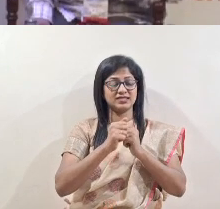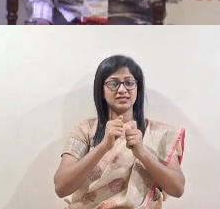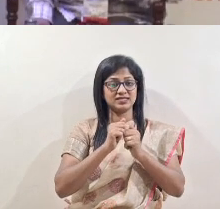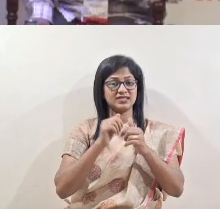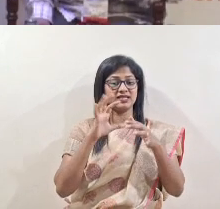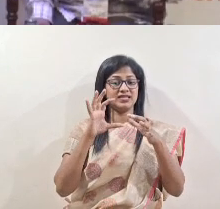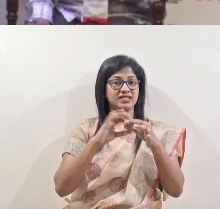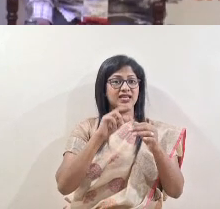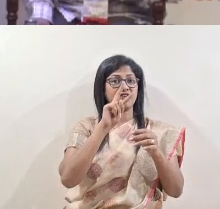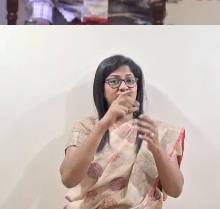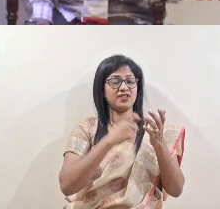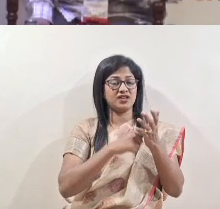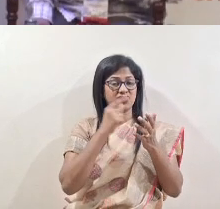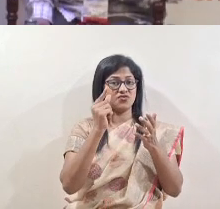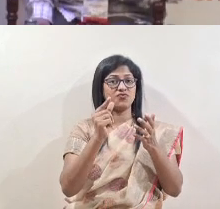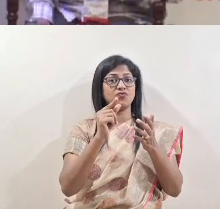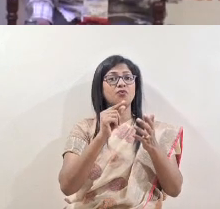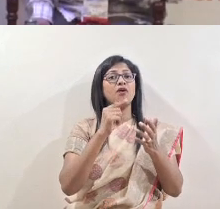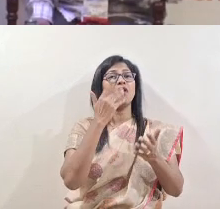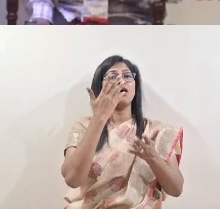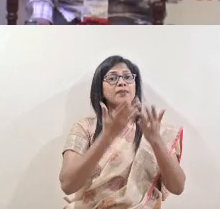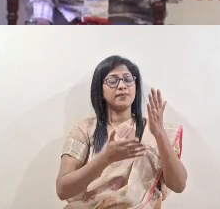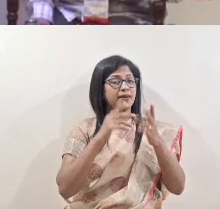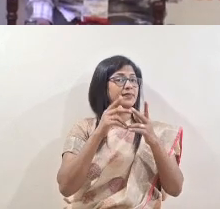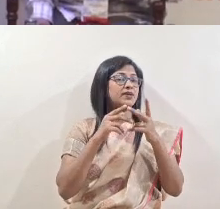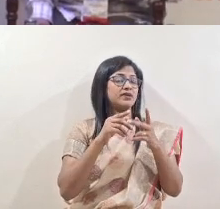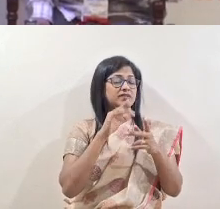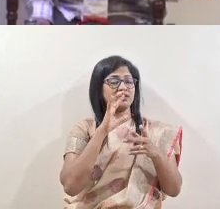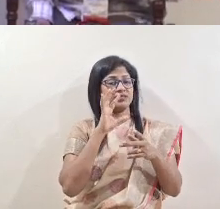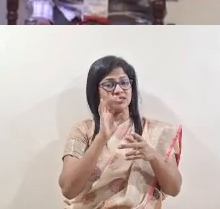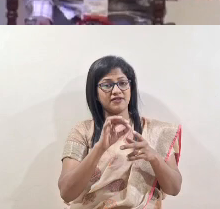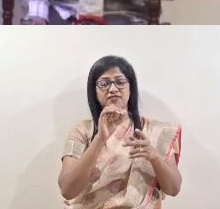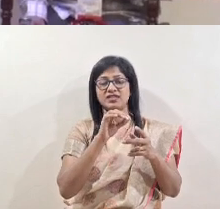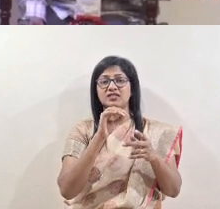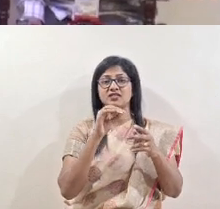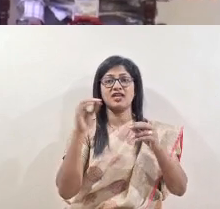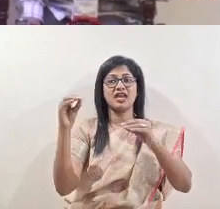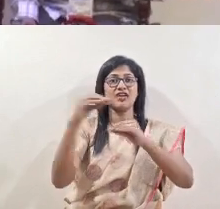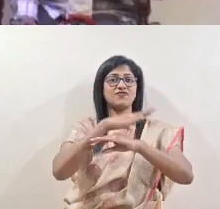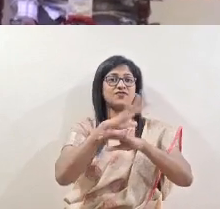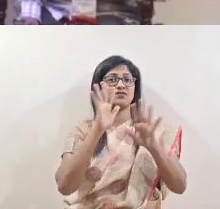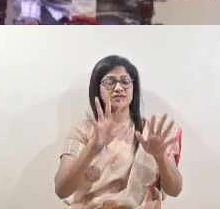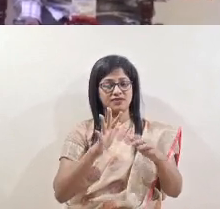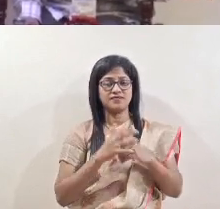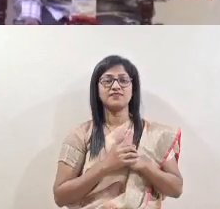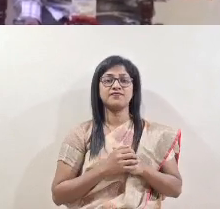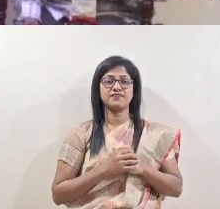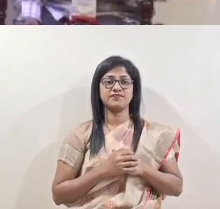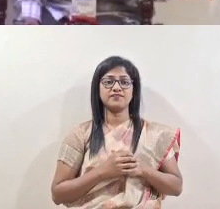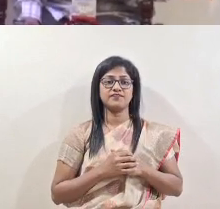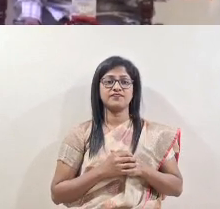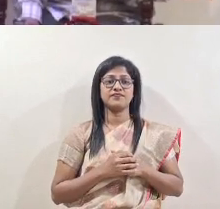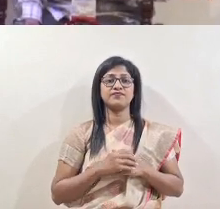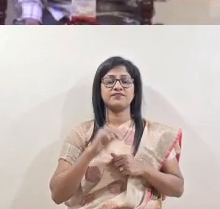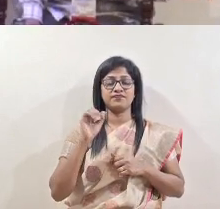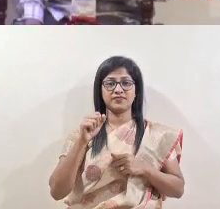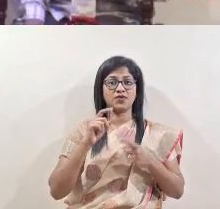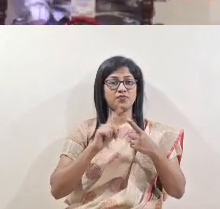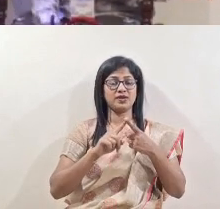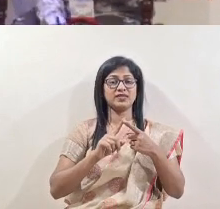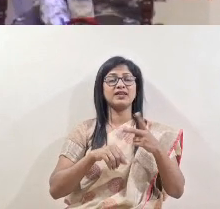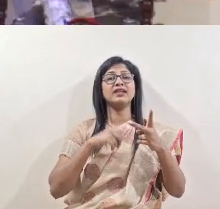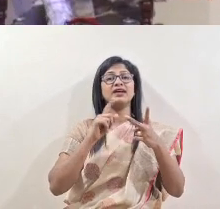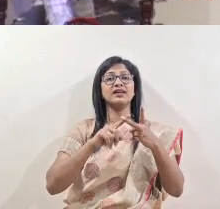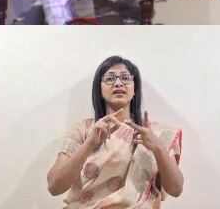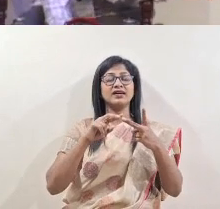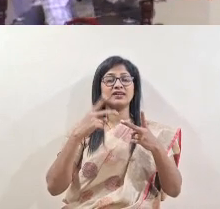to the VRUs, there is a definite going to be a definite influence. So that is one. The other is that, see,